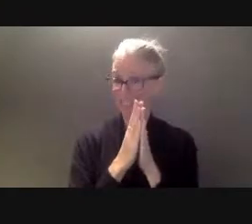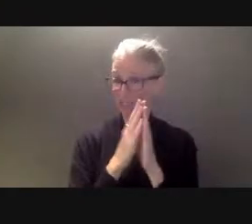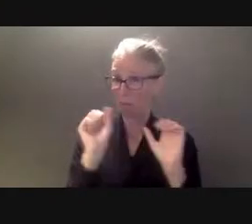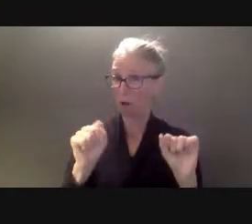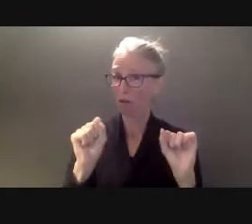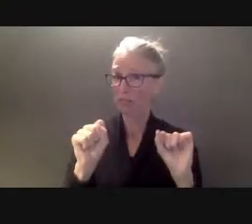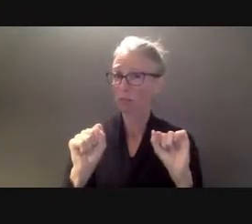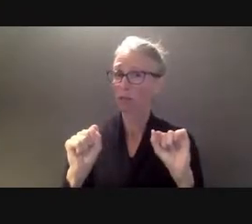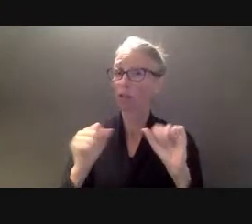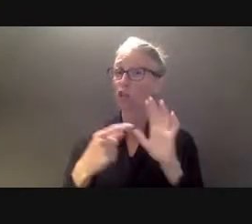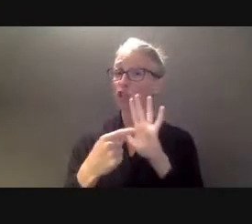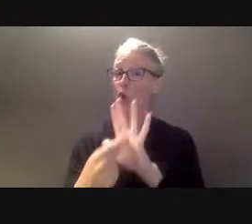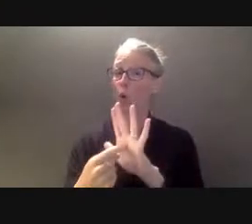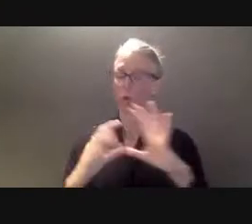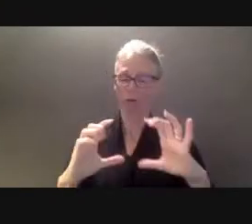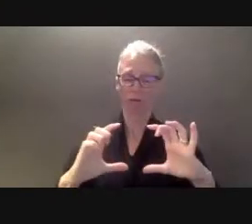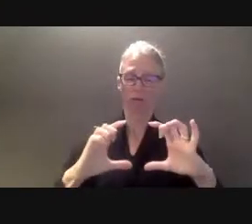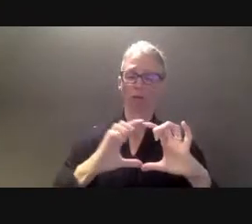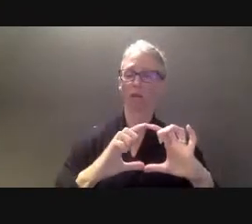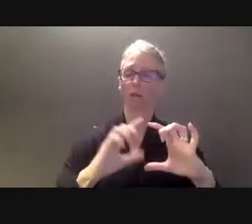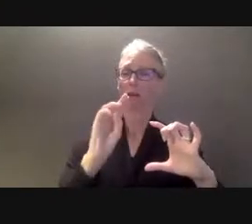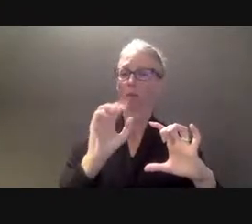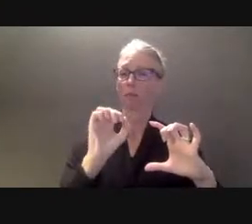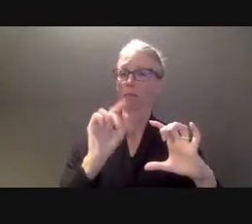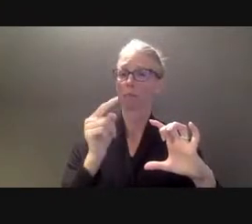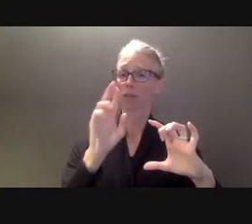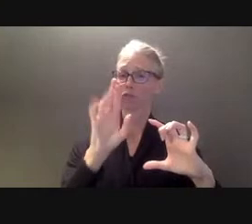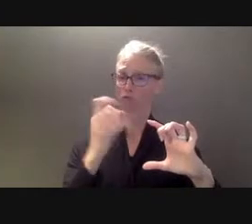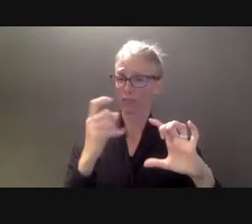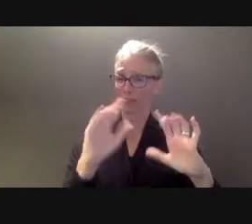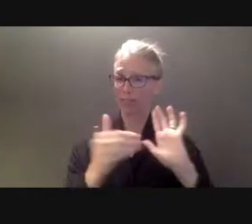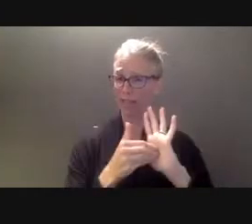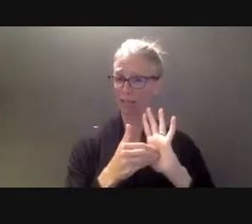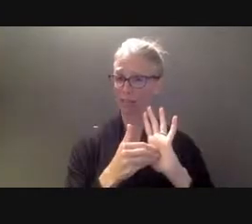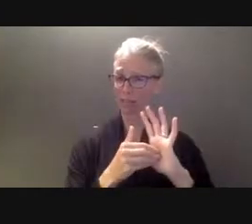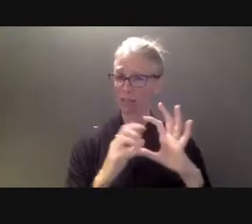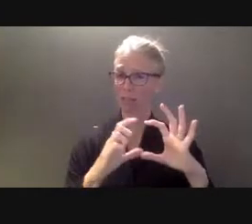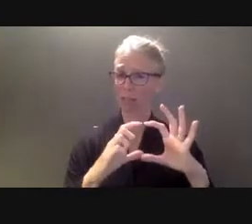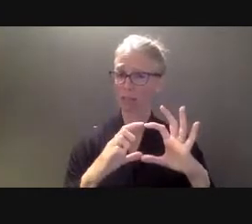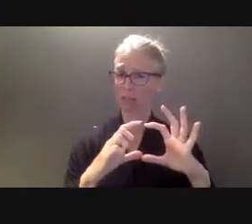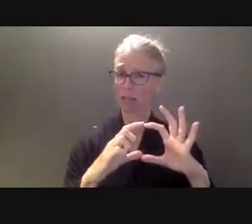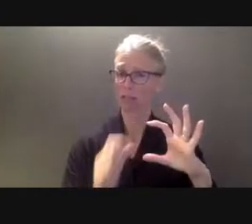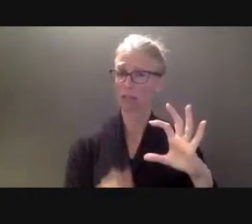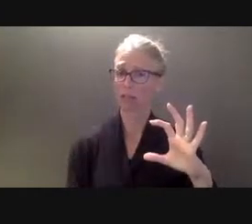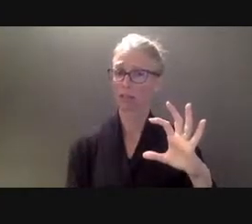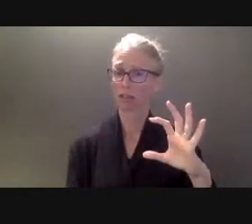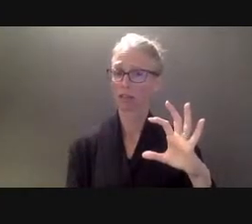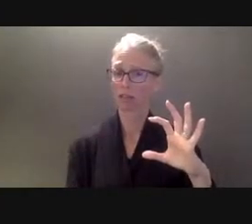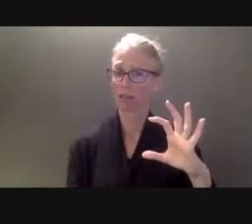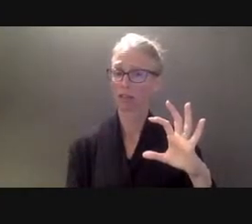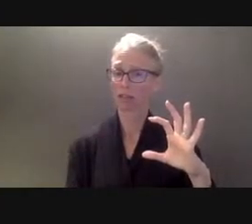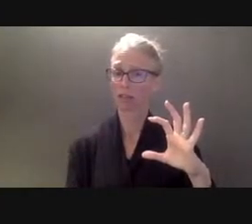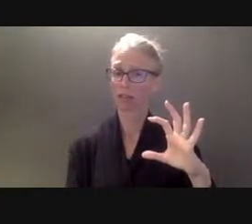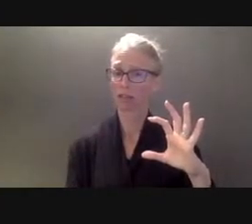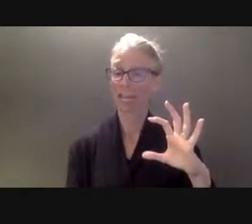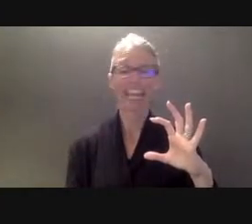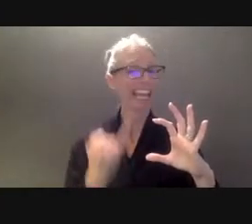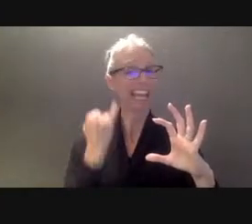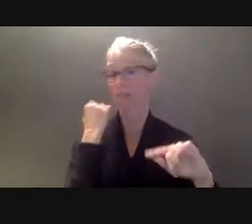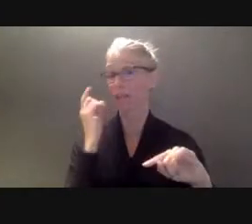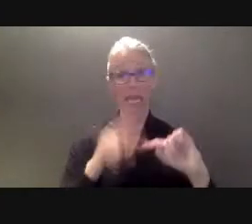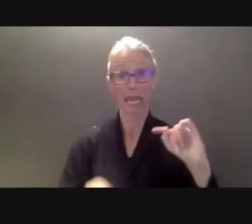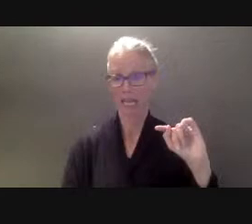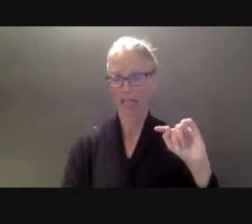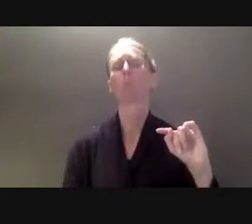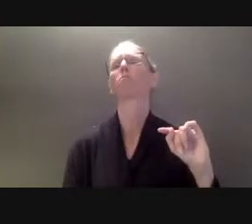up that slide during the Q&A. If it isn't, we can definitely post